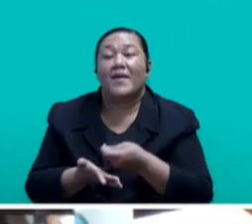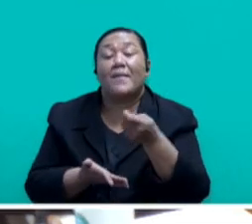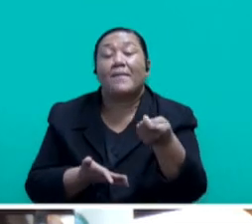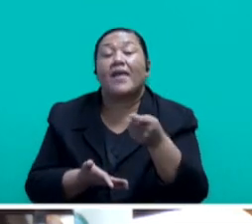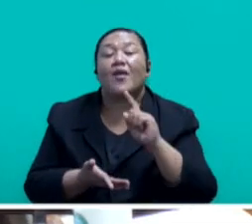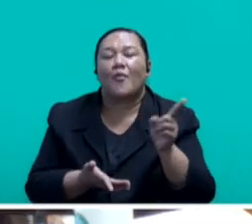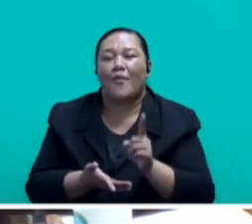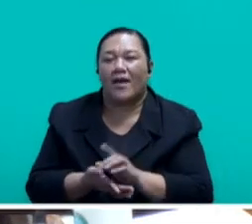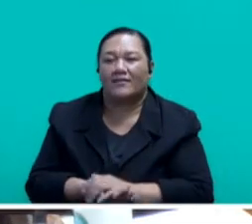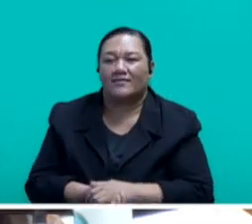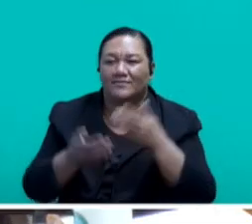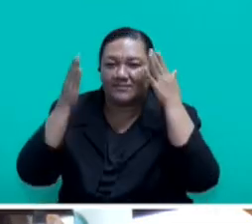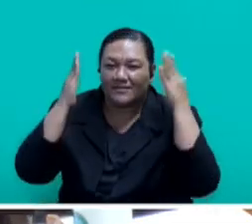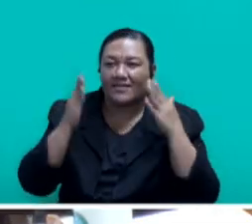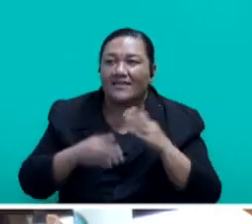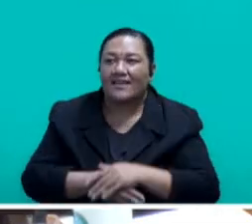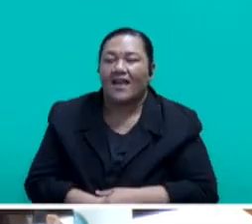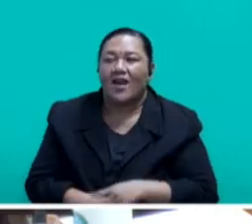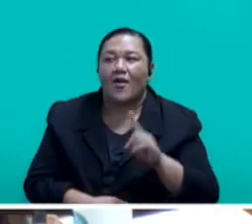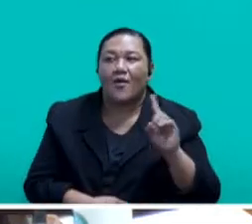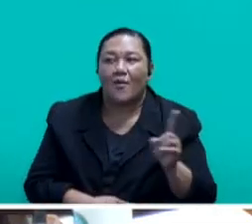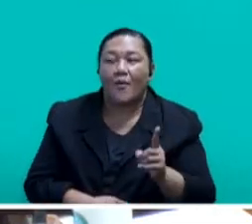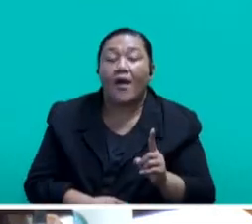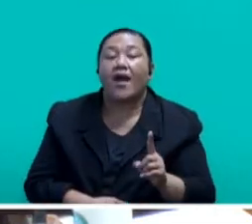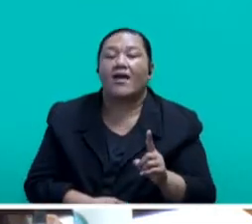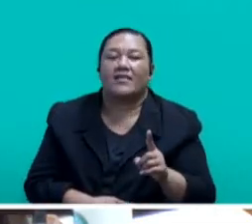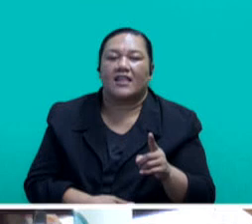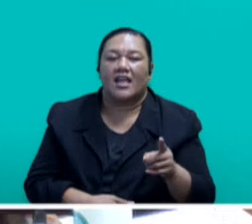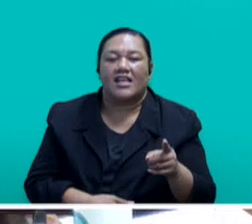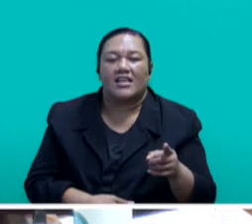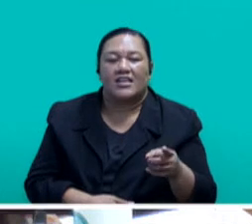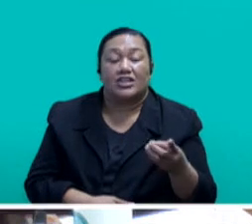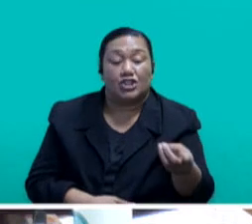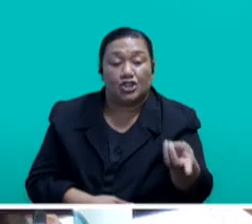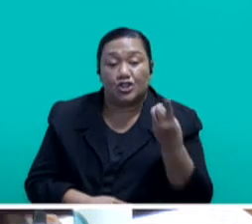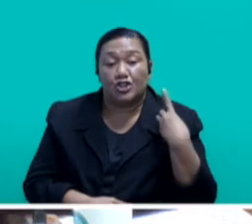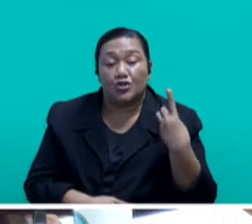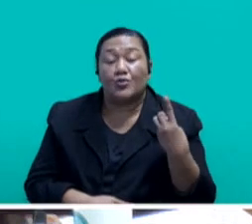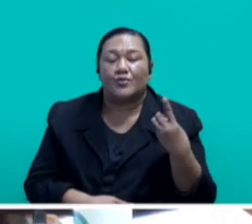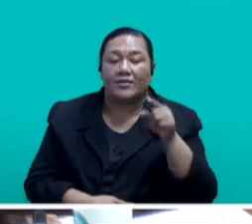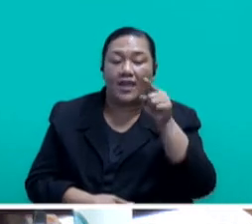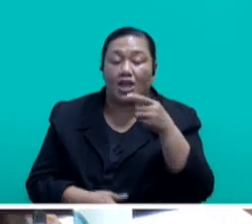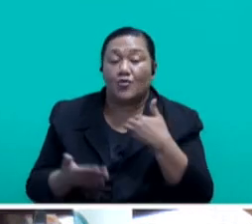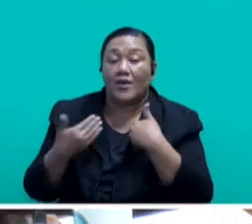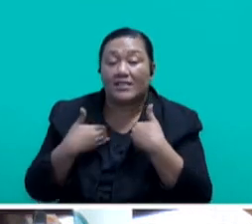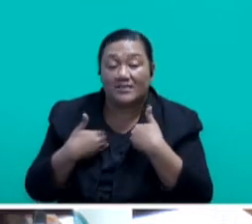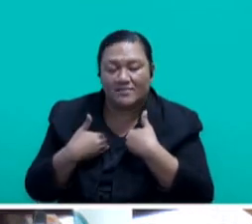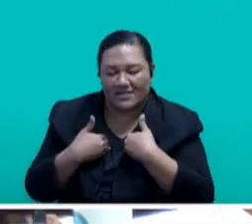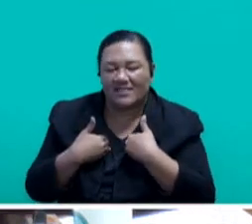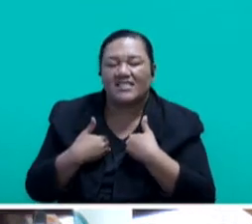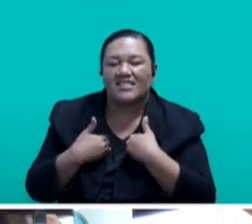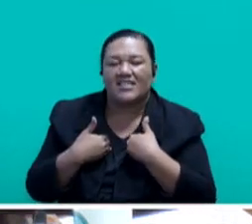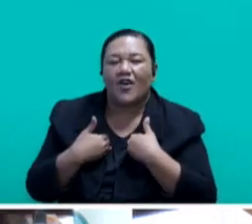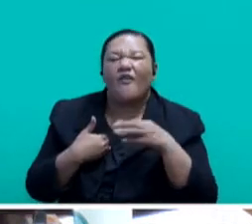paying, Mr. Speaker, what is due to the USP for the sake of our children. Our commitment to